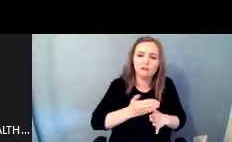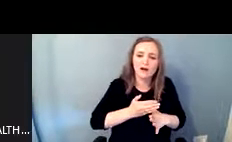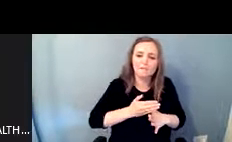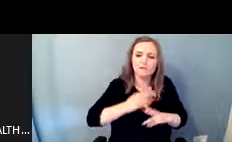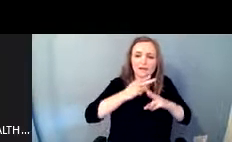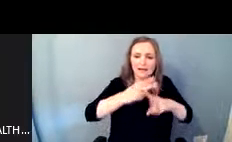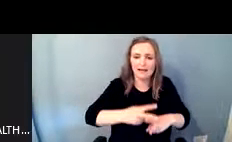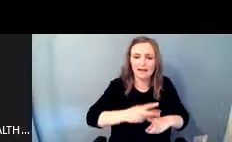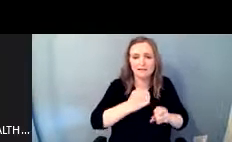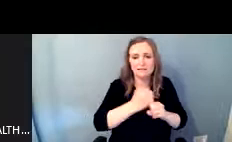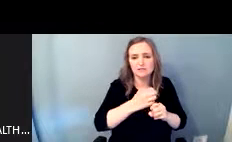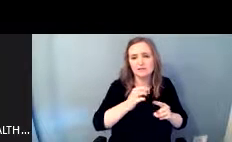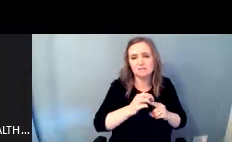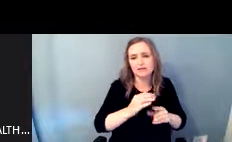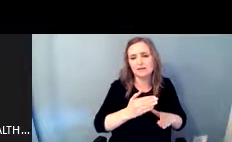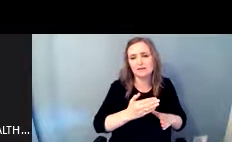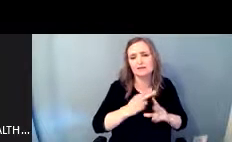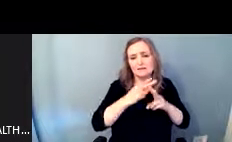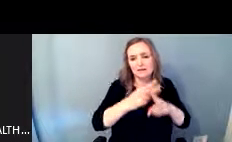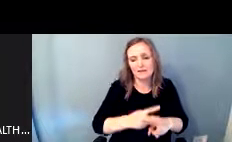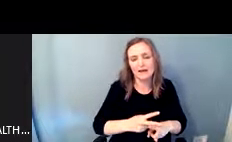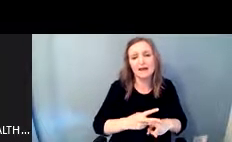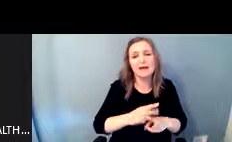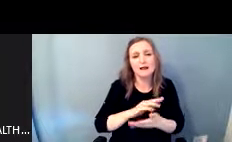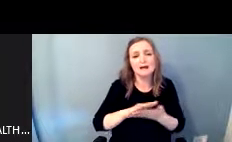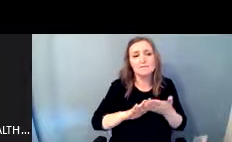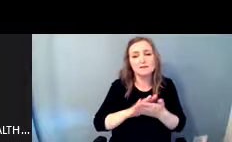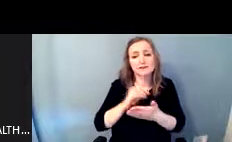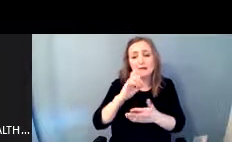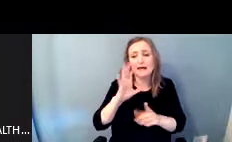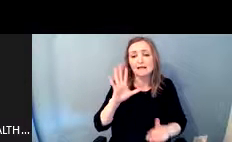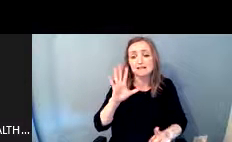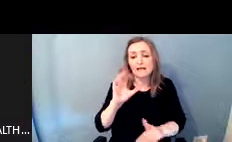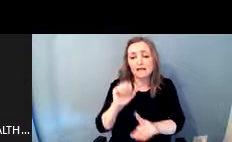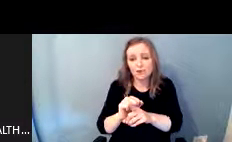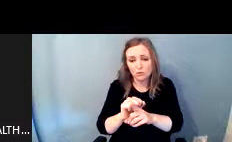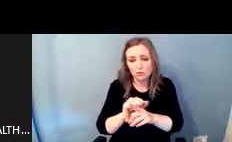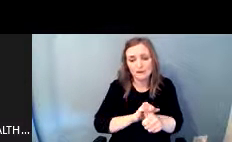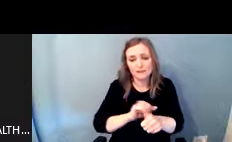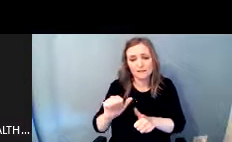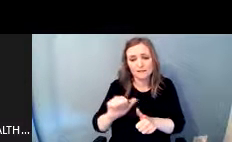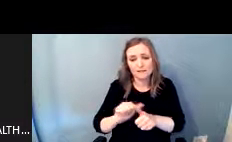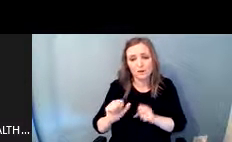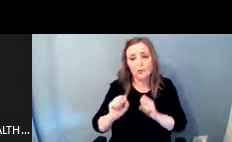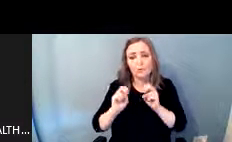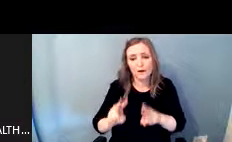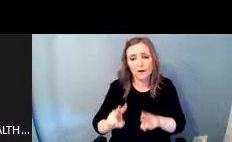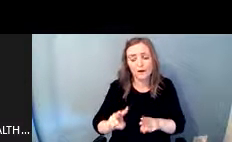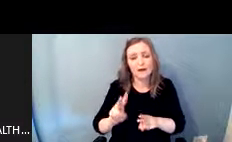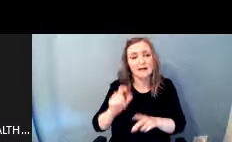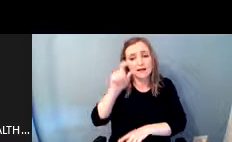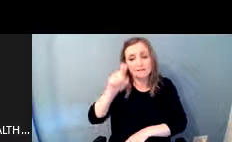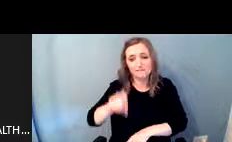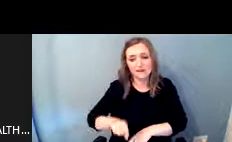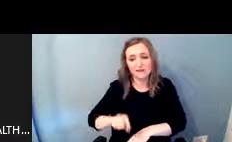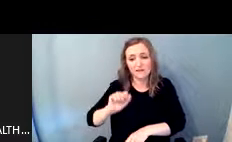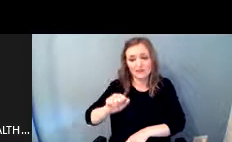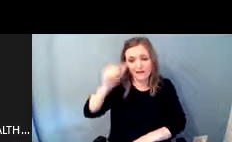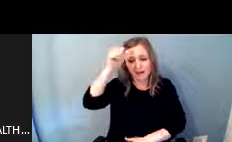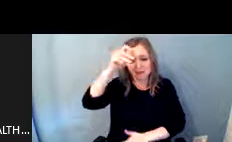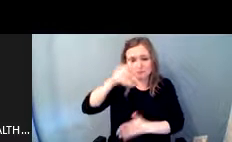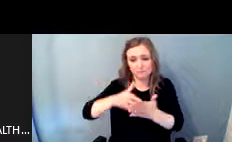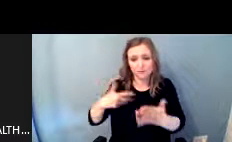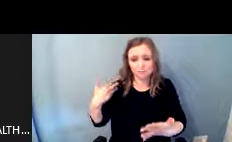their diagnosis in a much more timely manner. And the patient experience has improved hugely. So that's